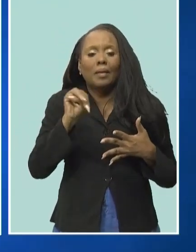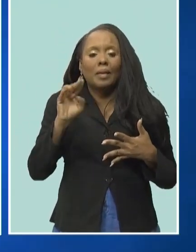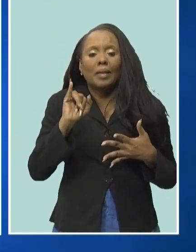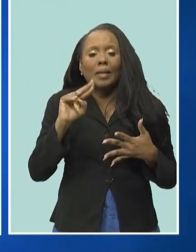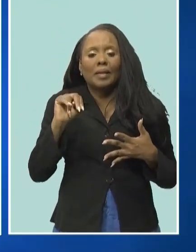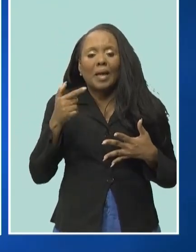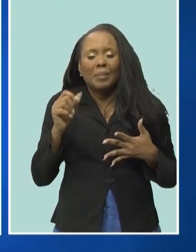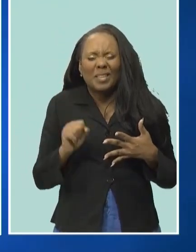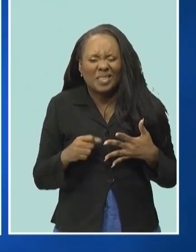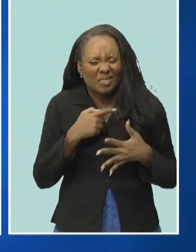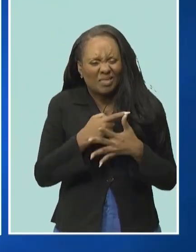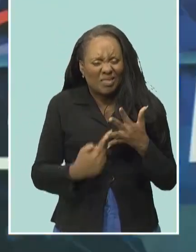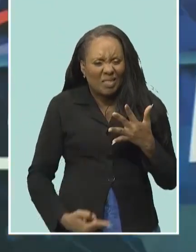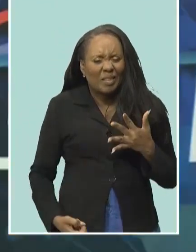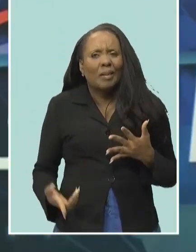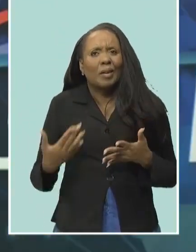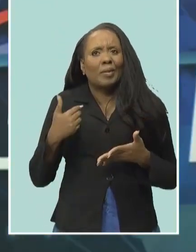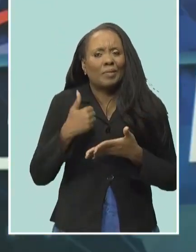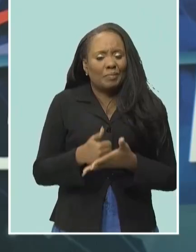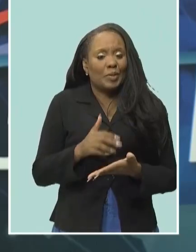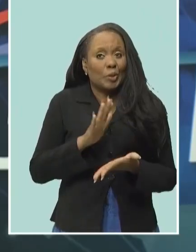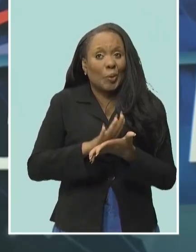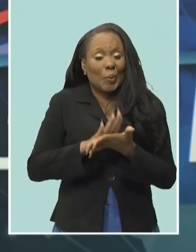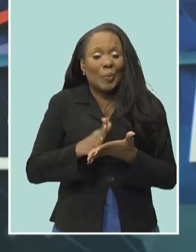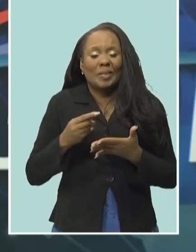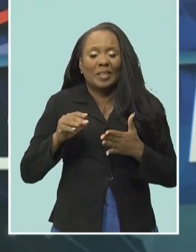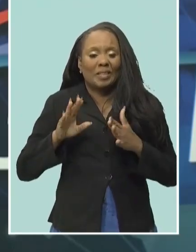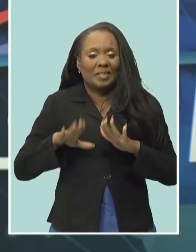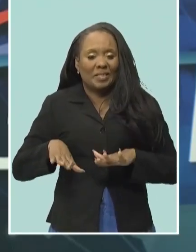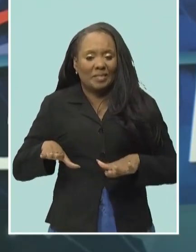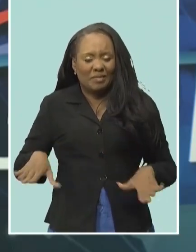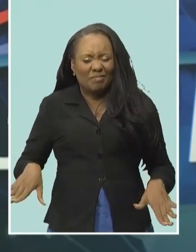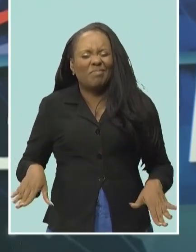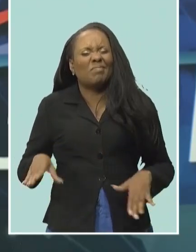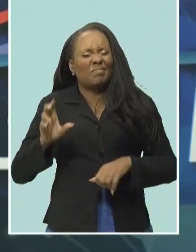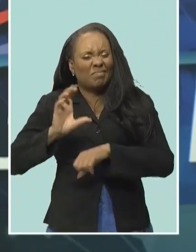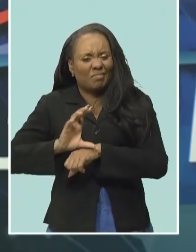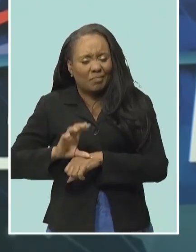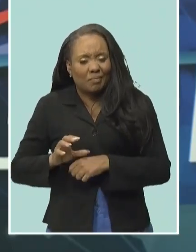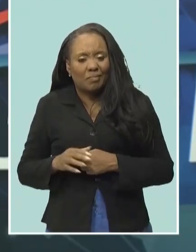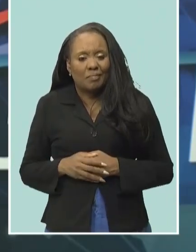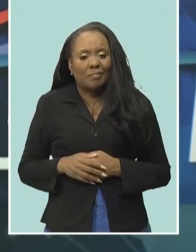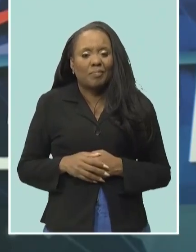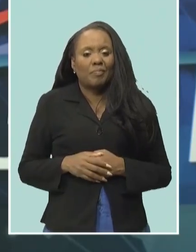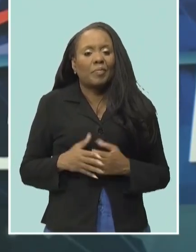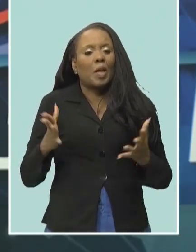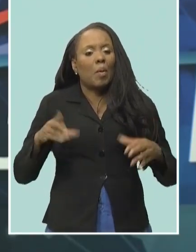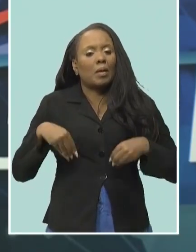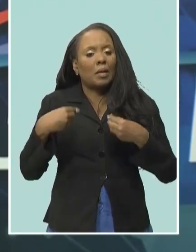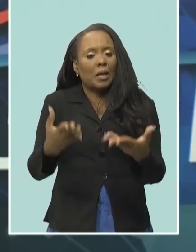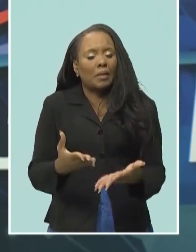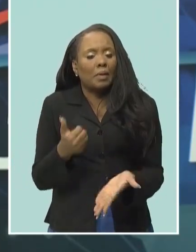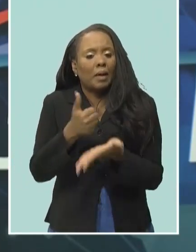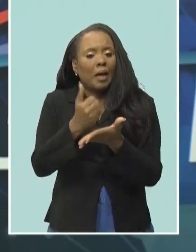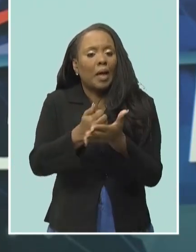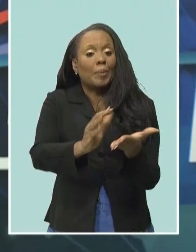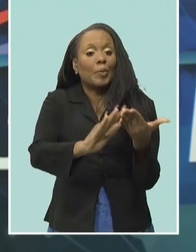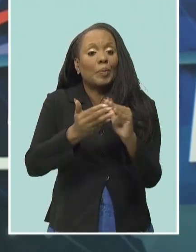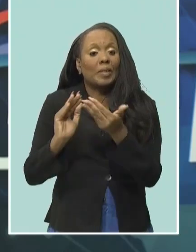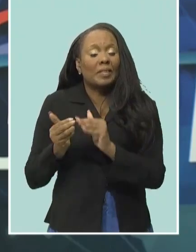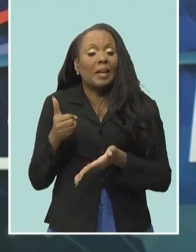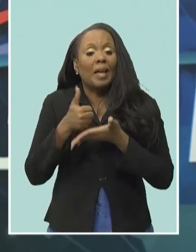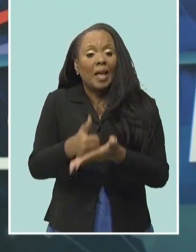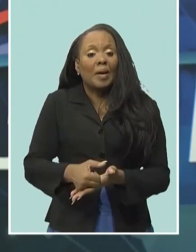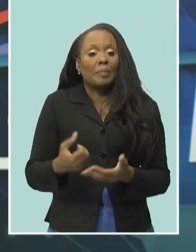the schools and the churches. The party kick-started the club's week of giving back to the community and supporters. President